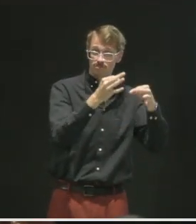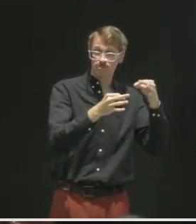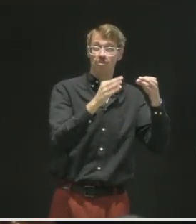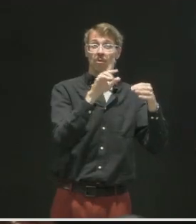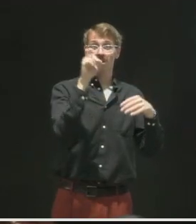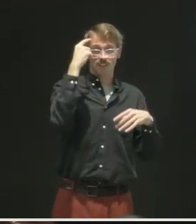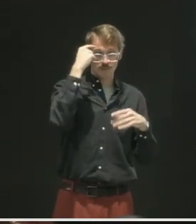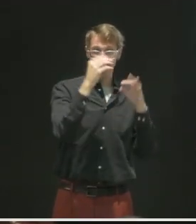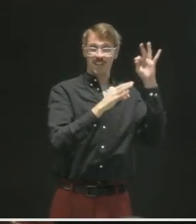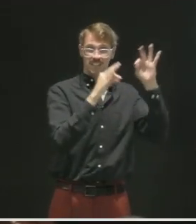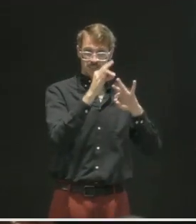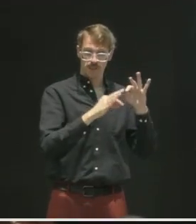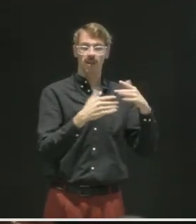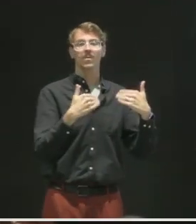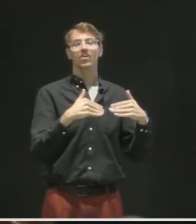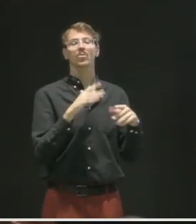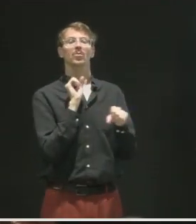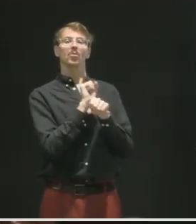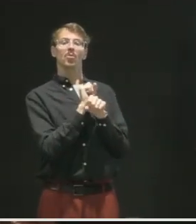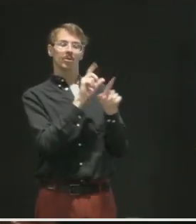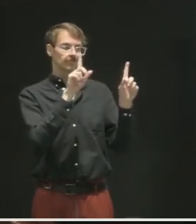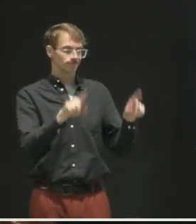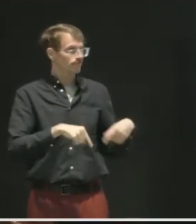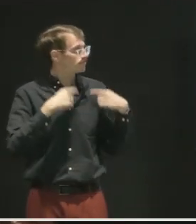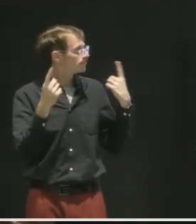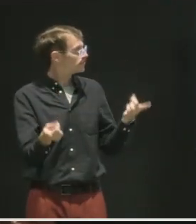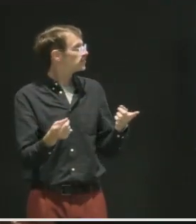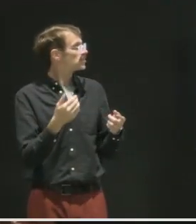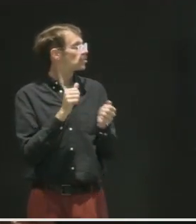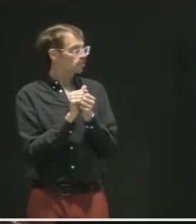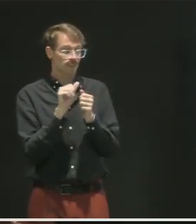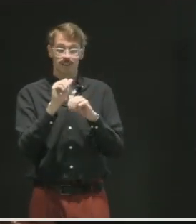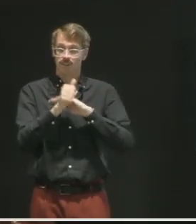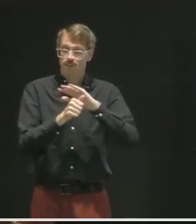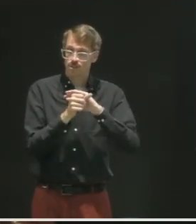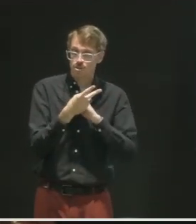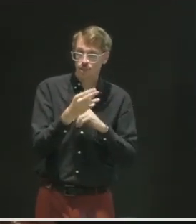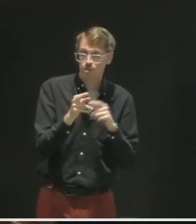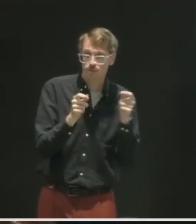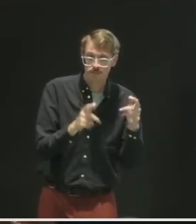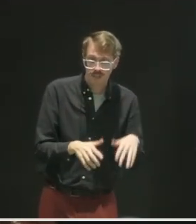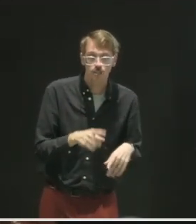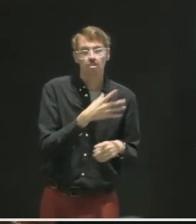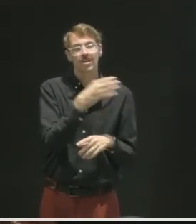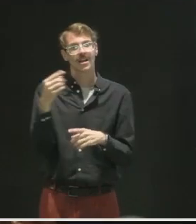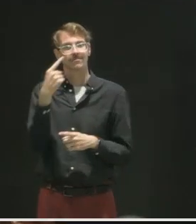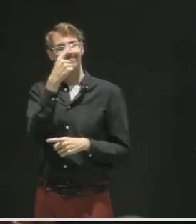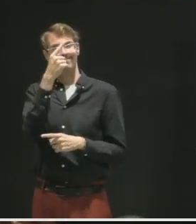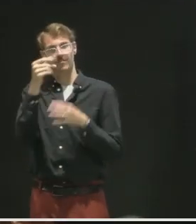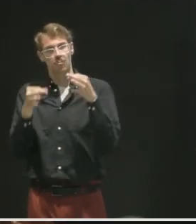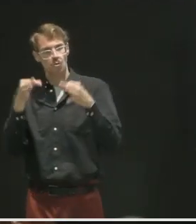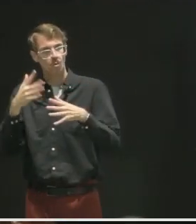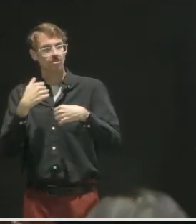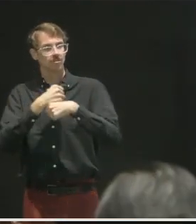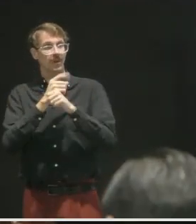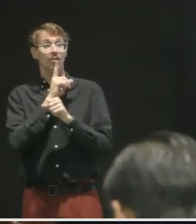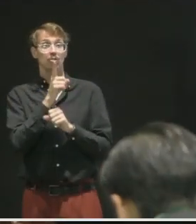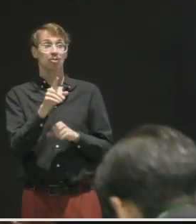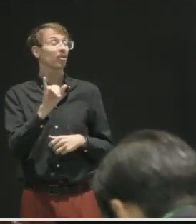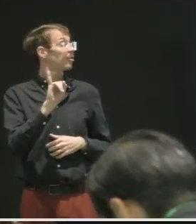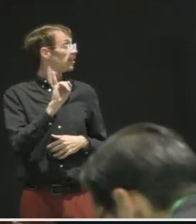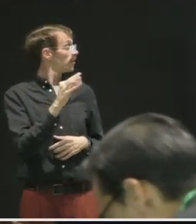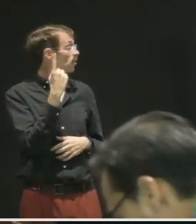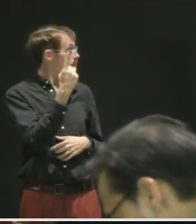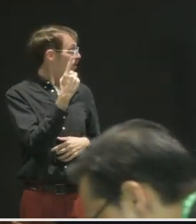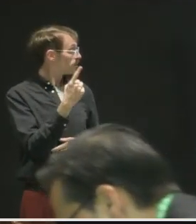moved. We have been working then, since then, with the shelter managers, the police, and the judiciary to ensure that one, the